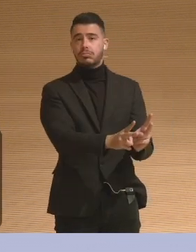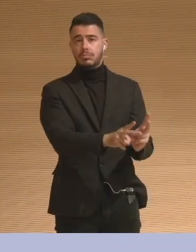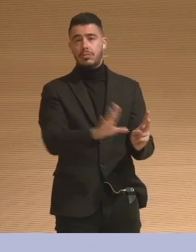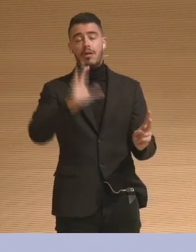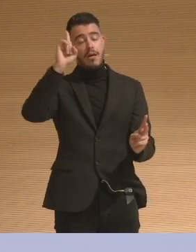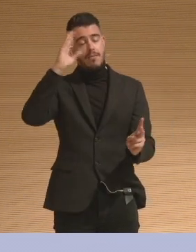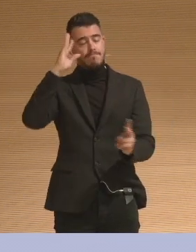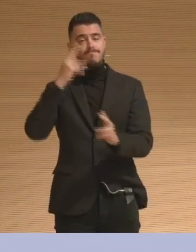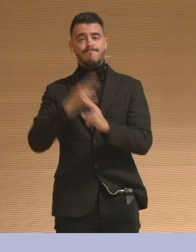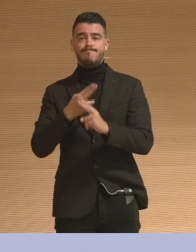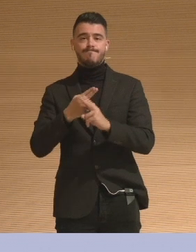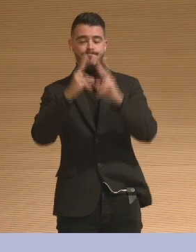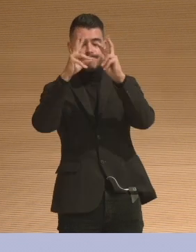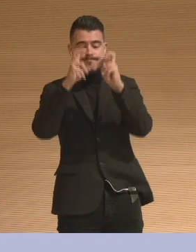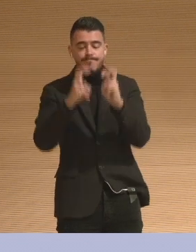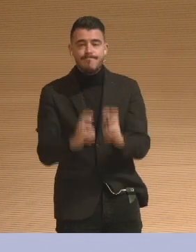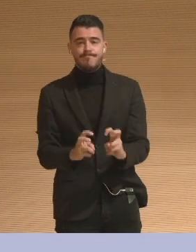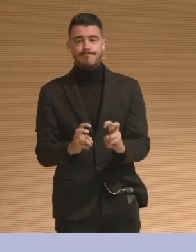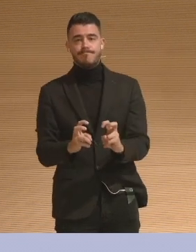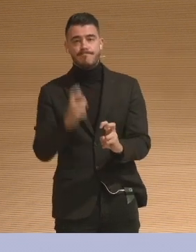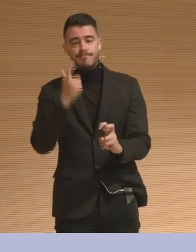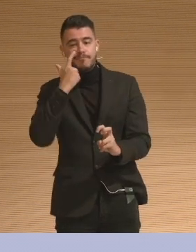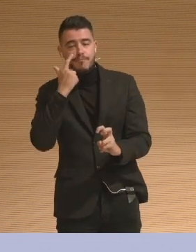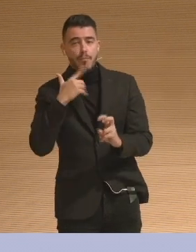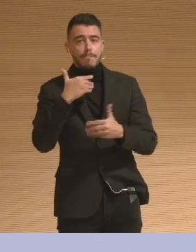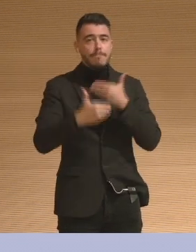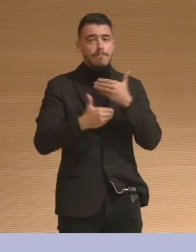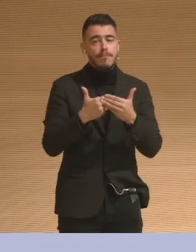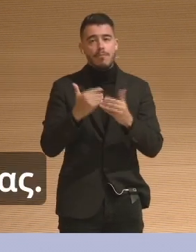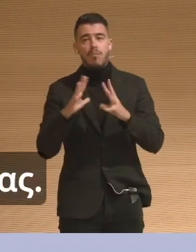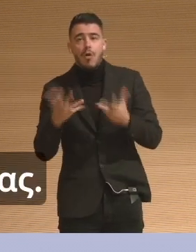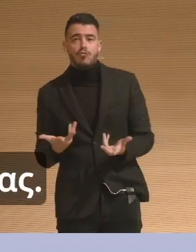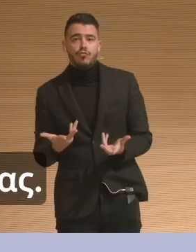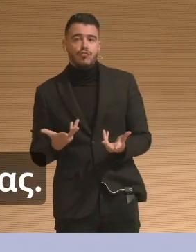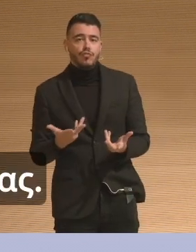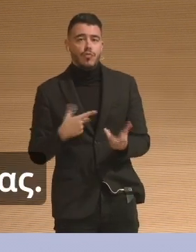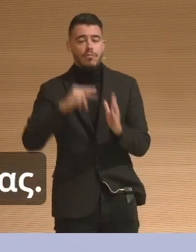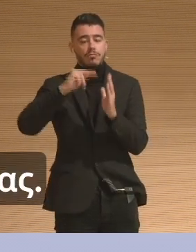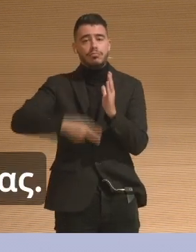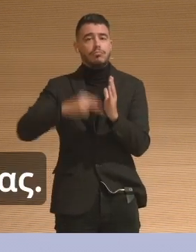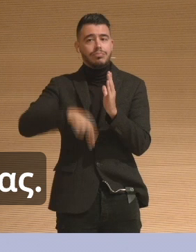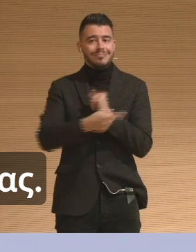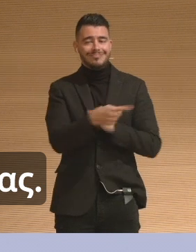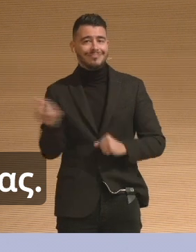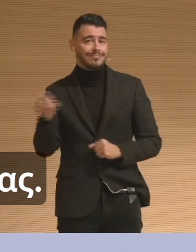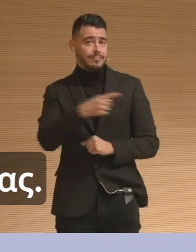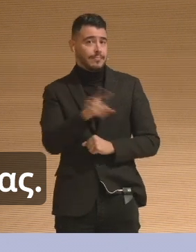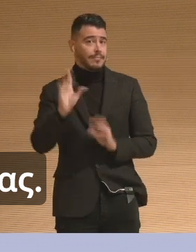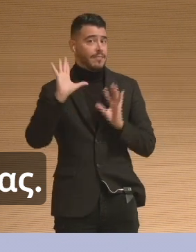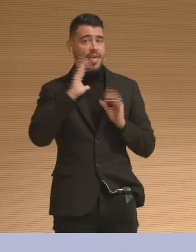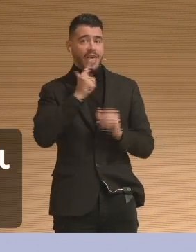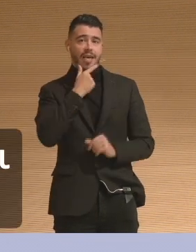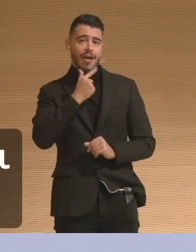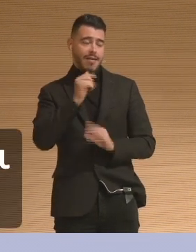schemes, and also the short-term, medium-term, and long-term impacts of the schemes on individual and social health and